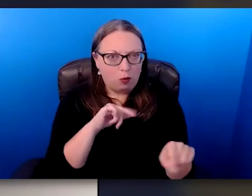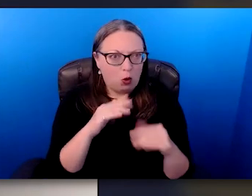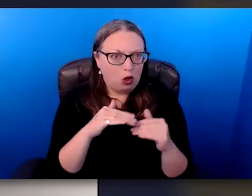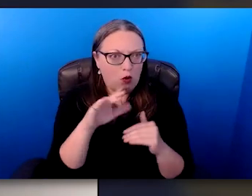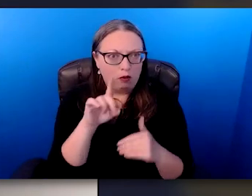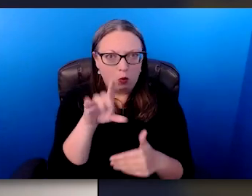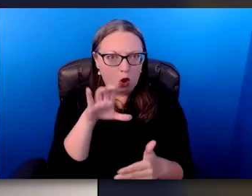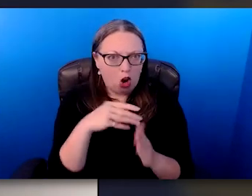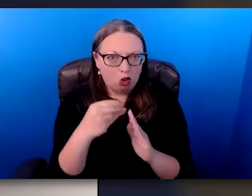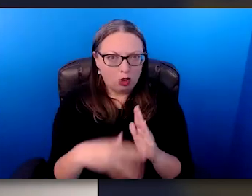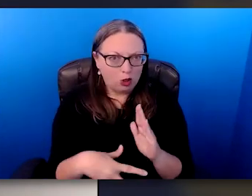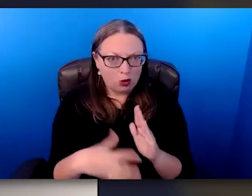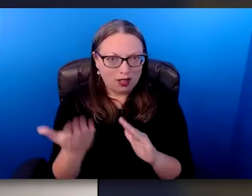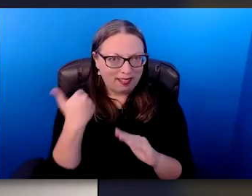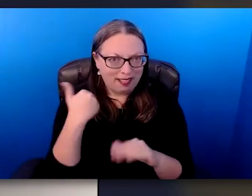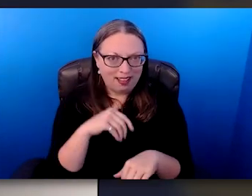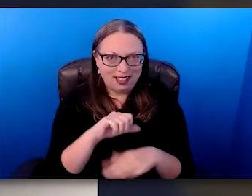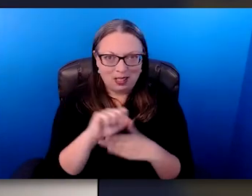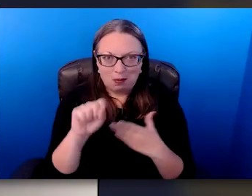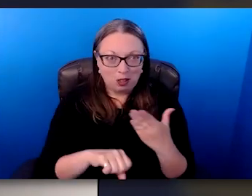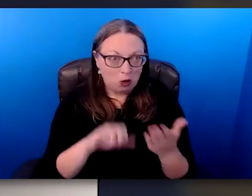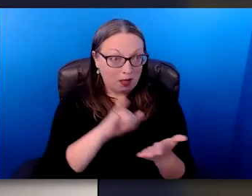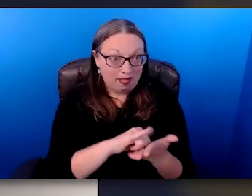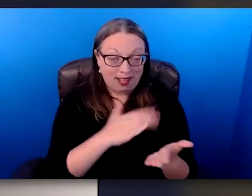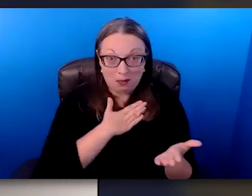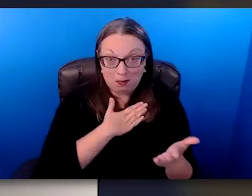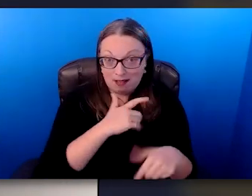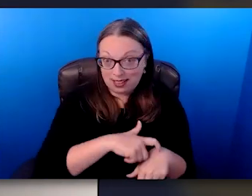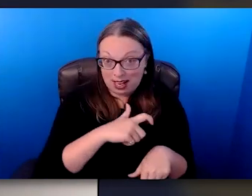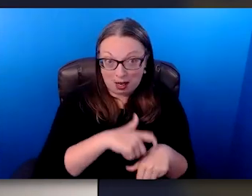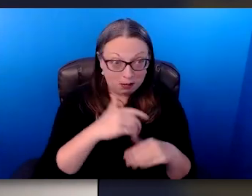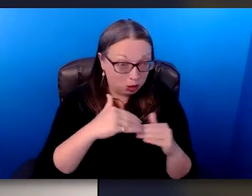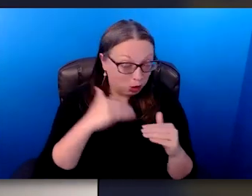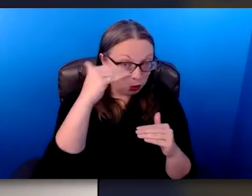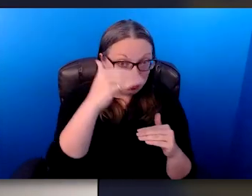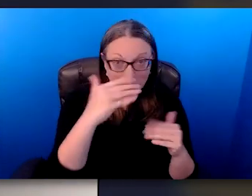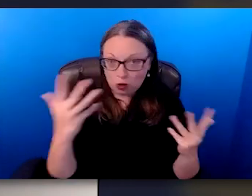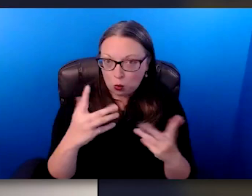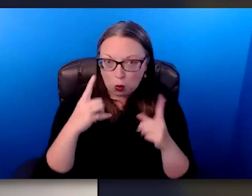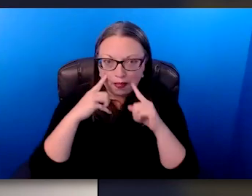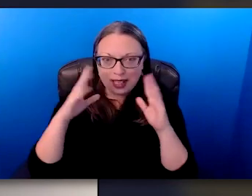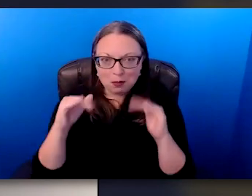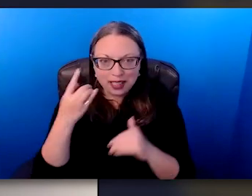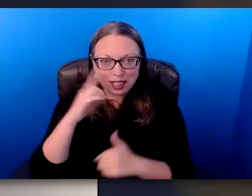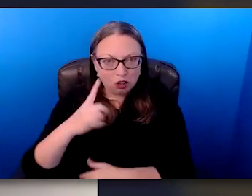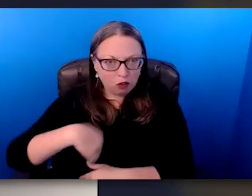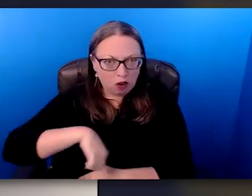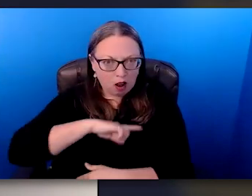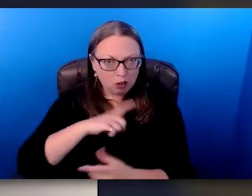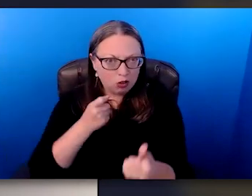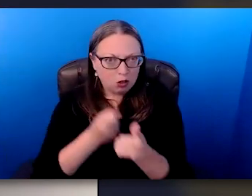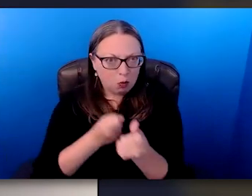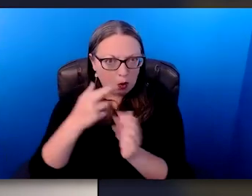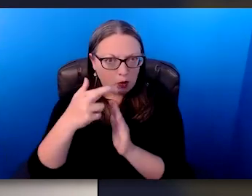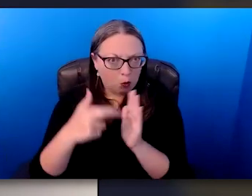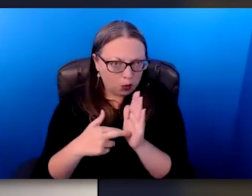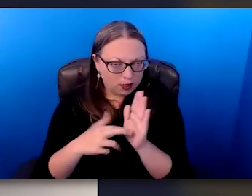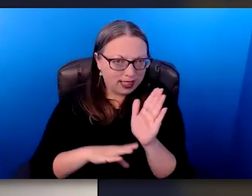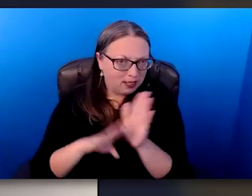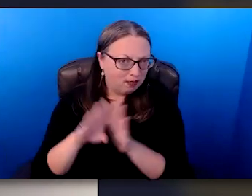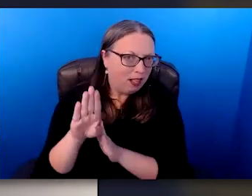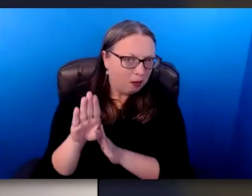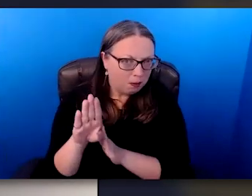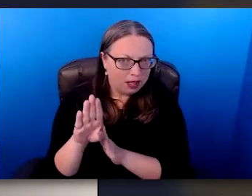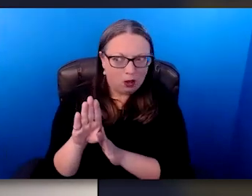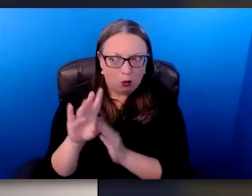last semester, but then that's my time, that's too much. Like what are the expectations for us to be upholding these rules and developing on their own when we